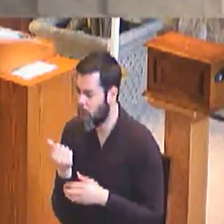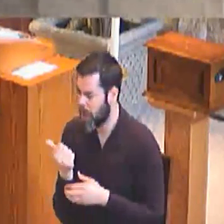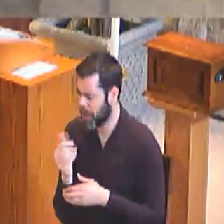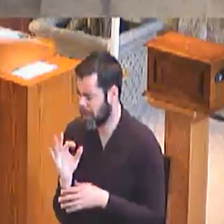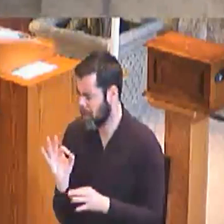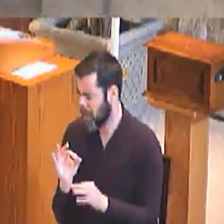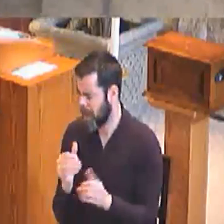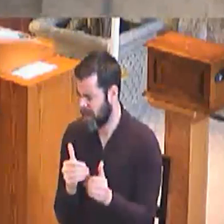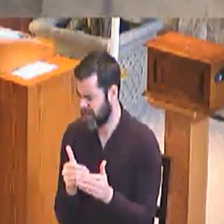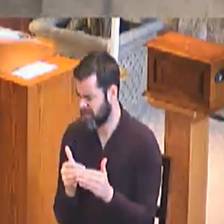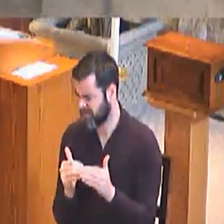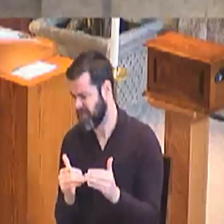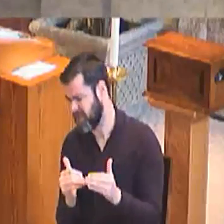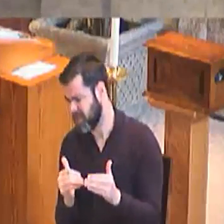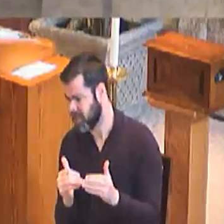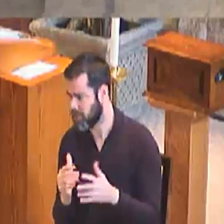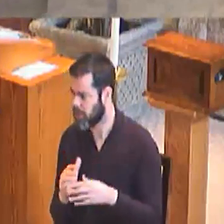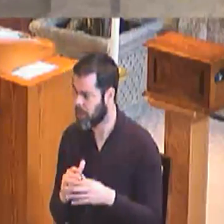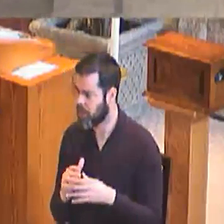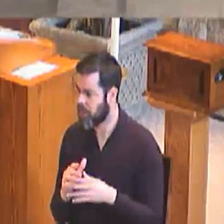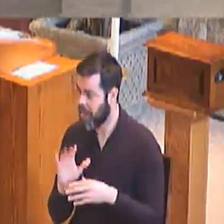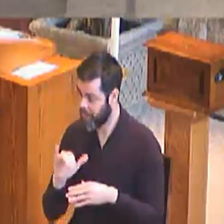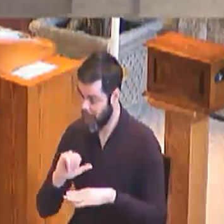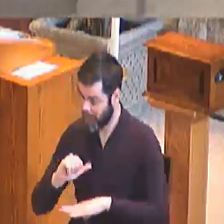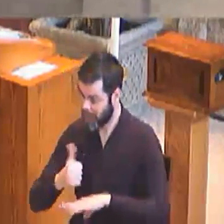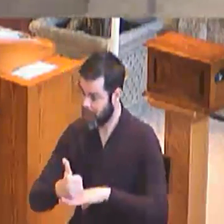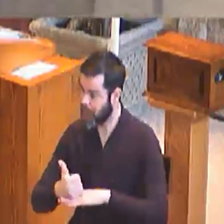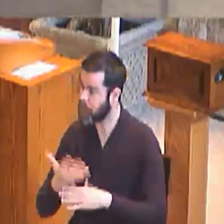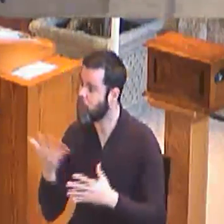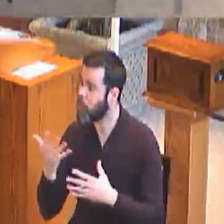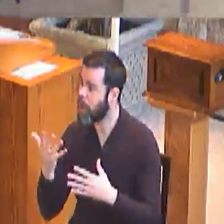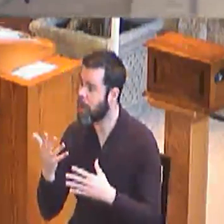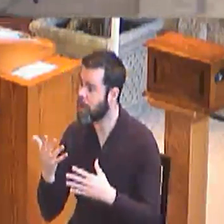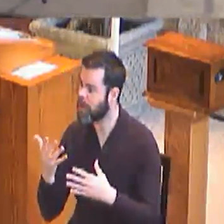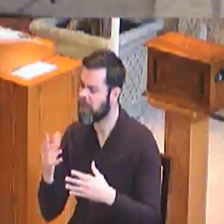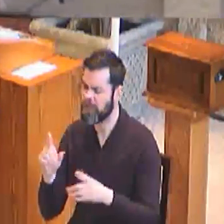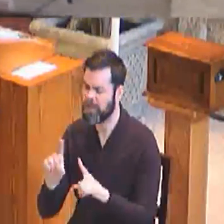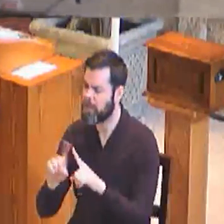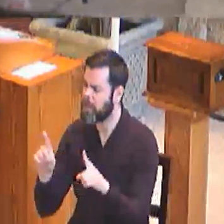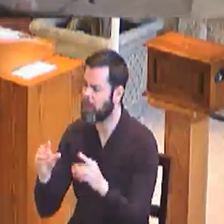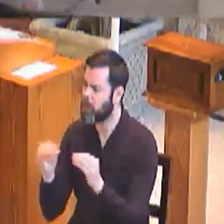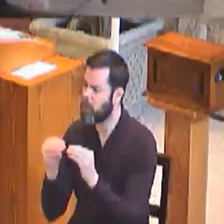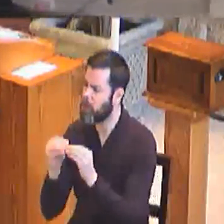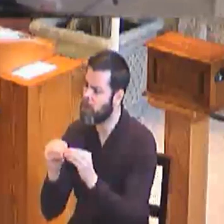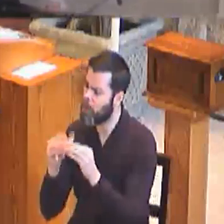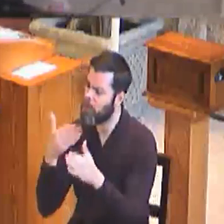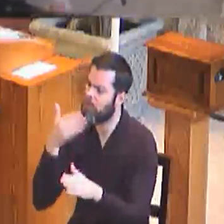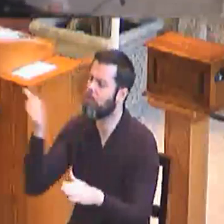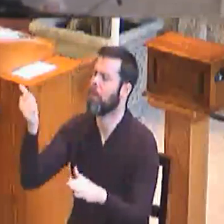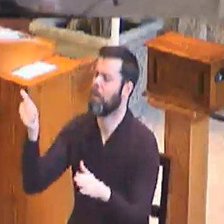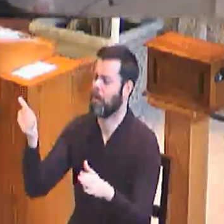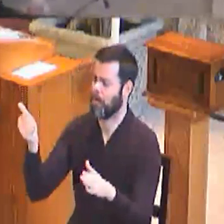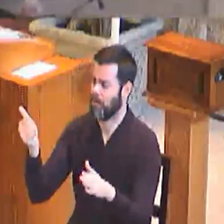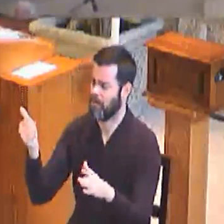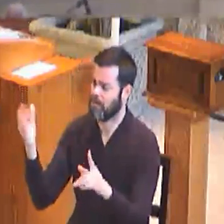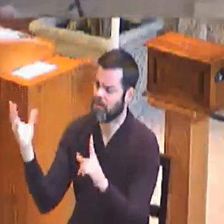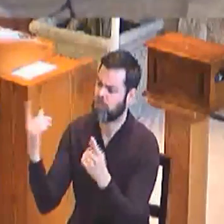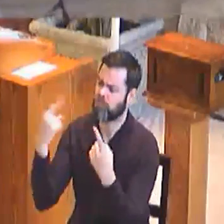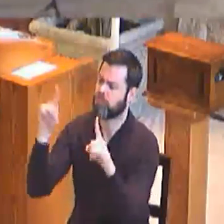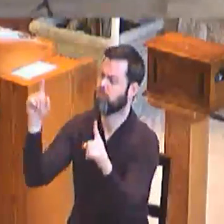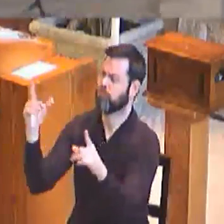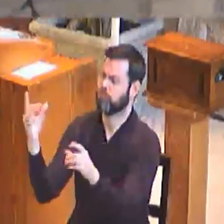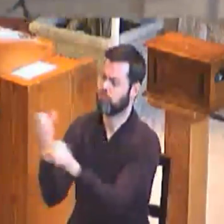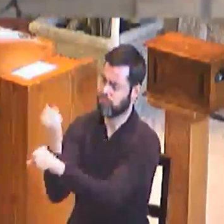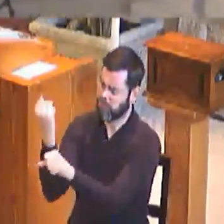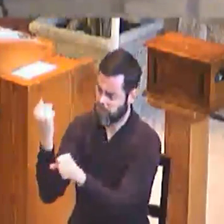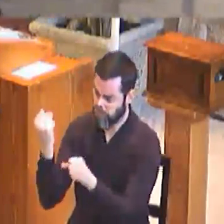for a setup for us to achieve something greater in our life. It is a time when we